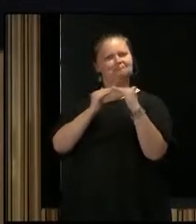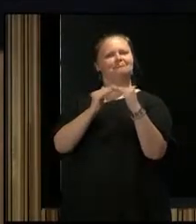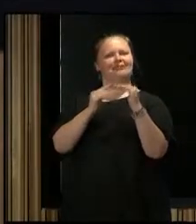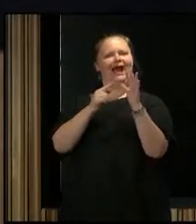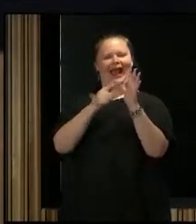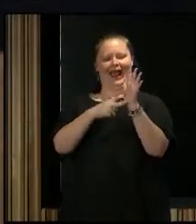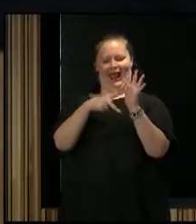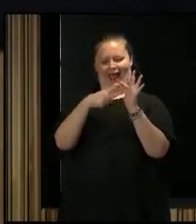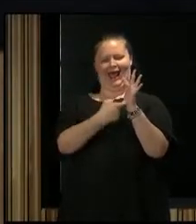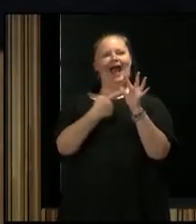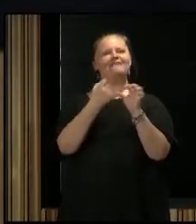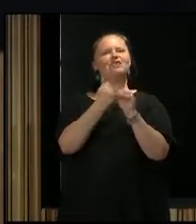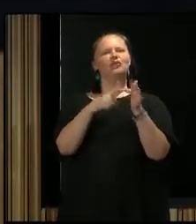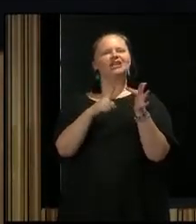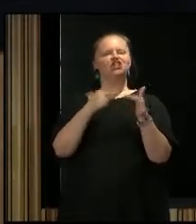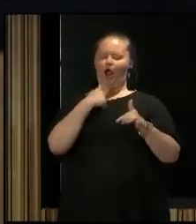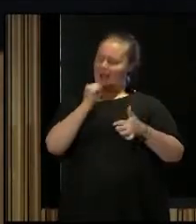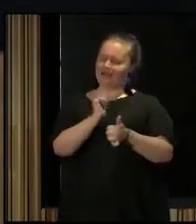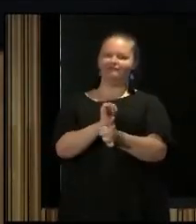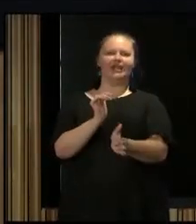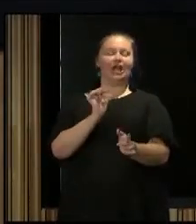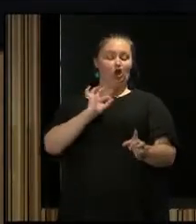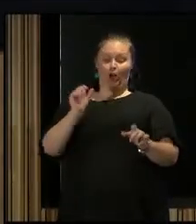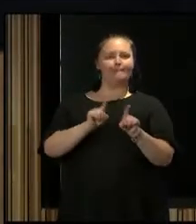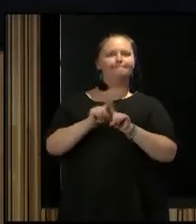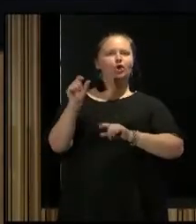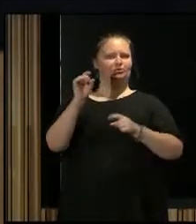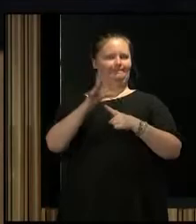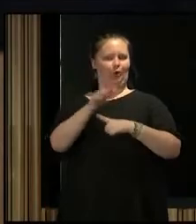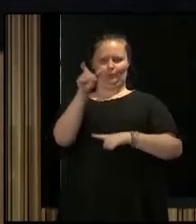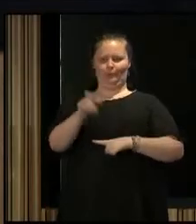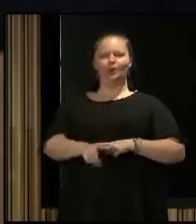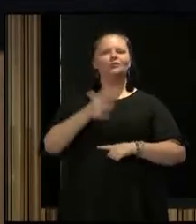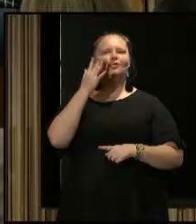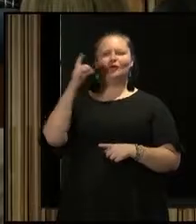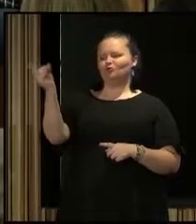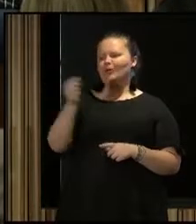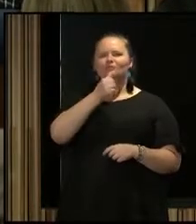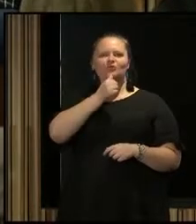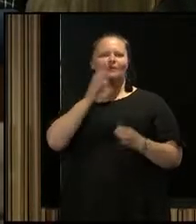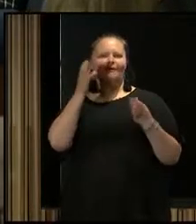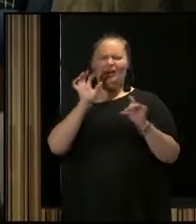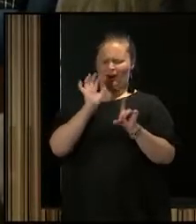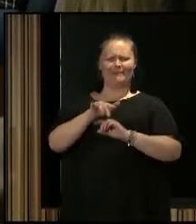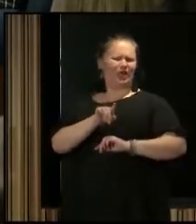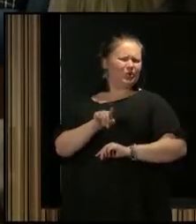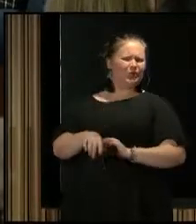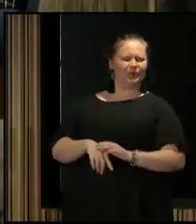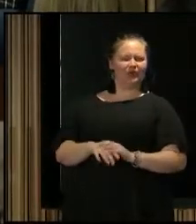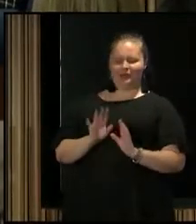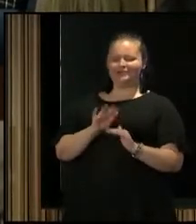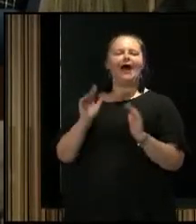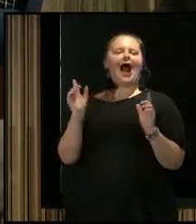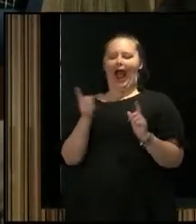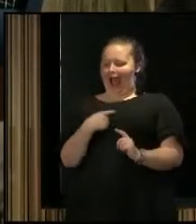And I am free. Like, you are not the most important person when you come to pub choir. It's just not about you, doll. Like, it's it's about us. It's